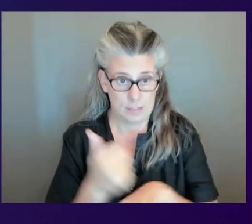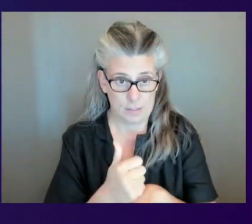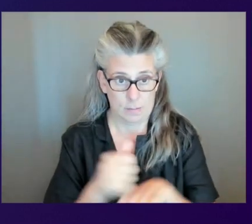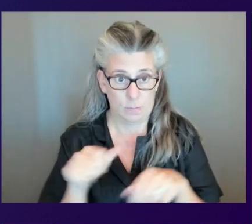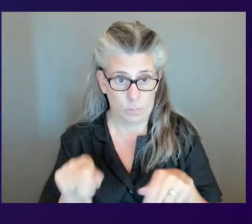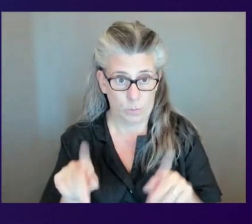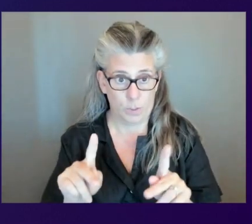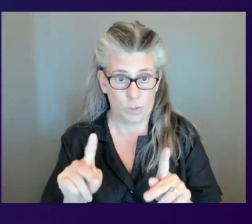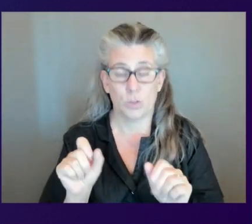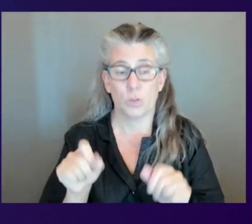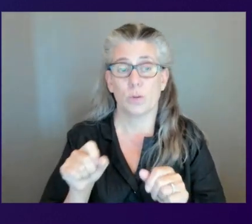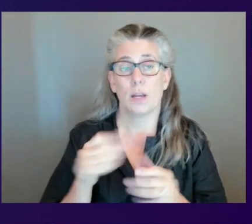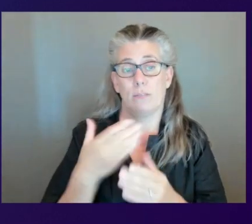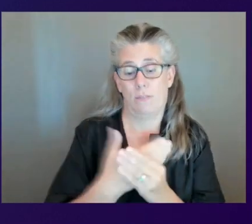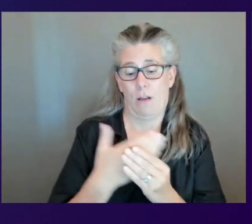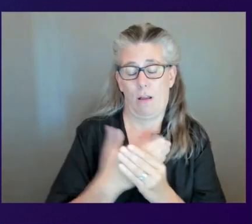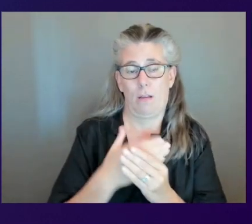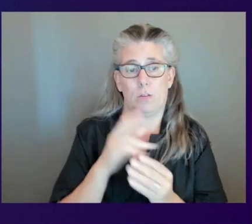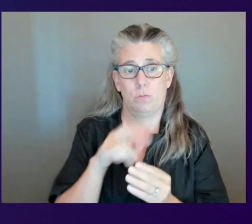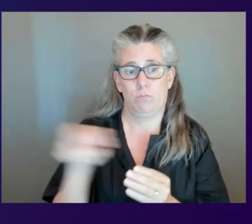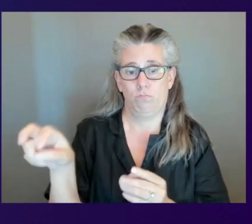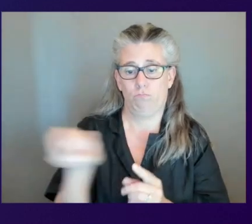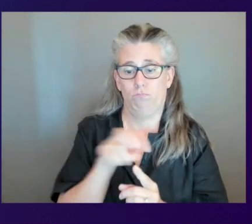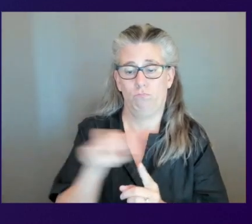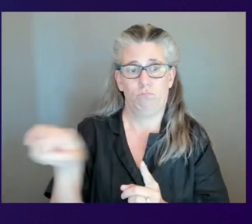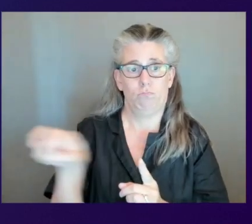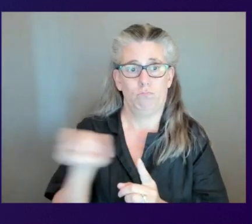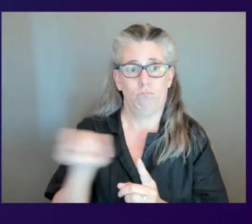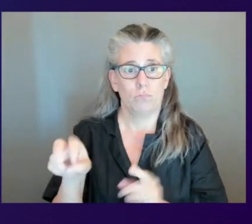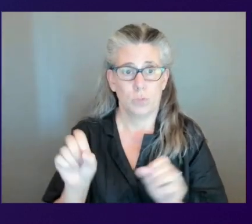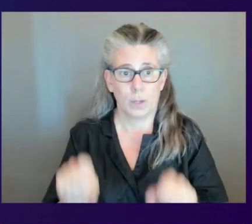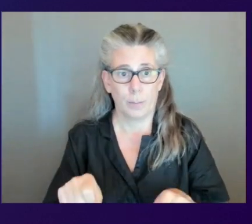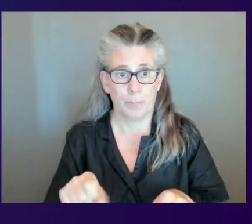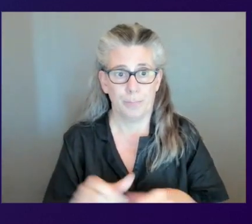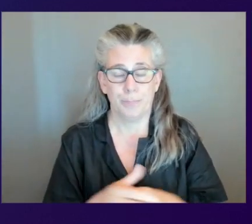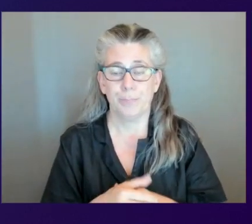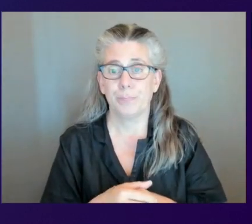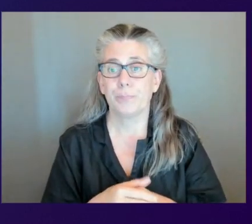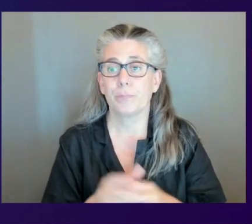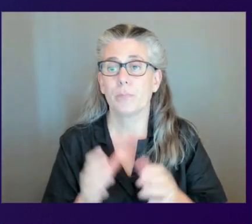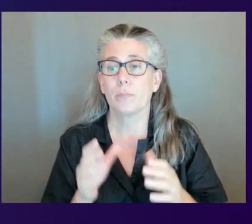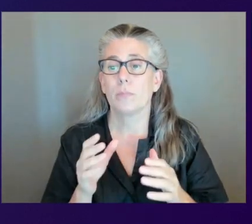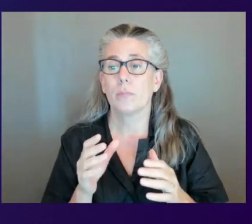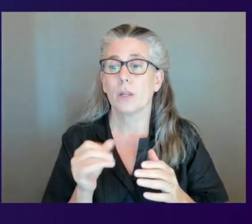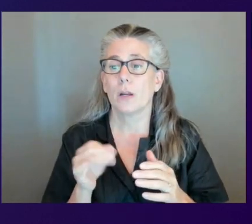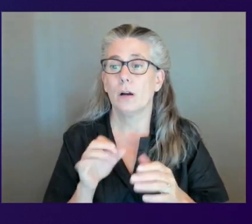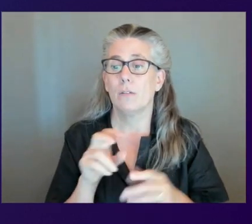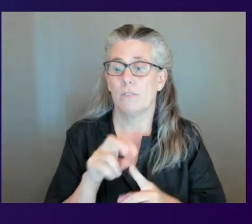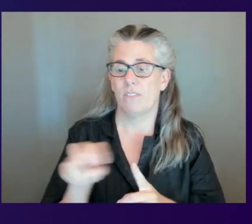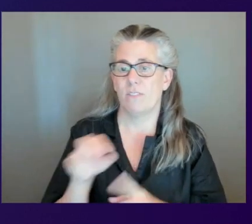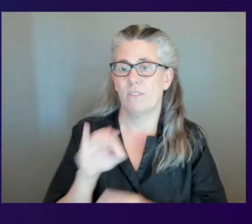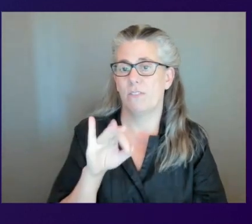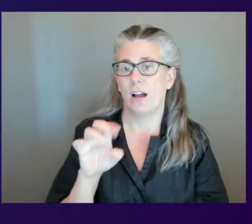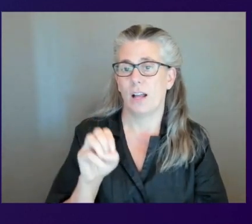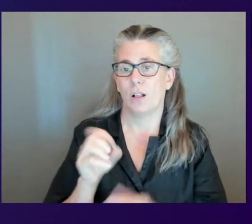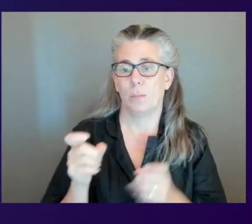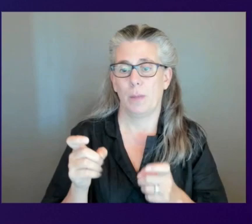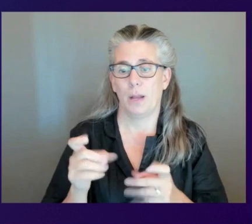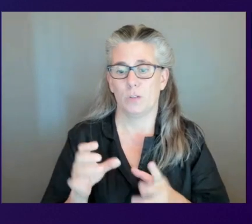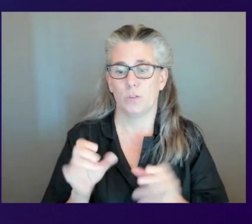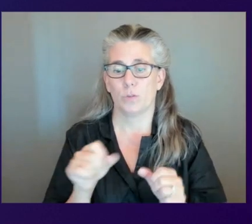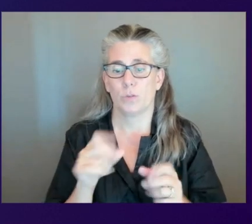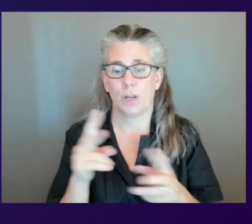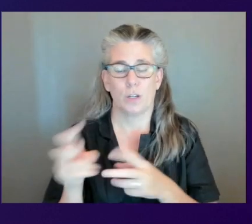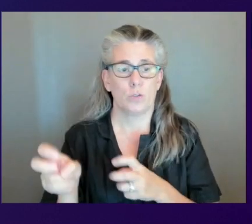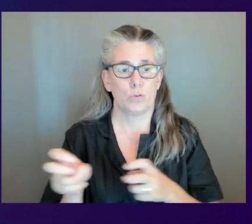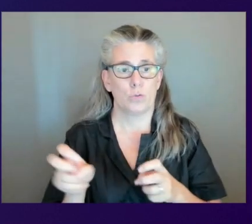session. So the flow here would be you're on a website, you download a file, and then you come to the file manager and This is what transfer you to your local asked. device. Gotcha.